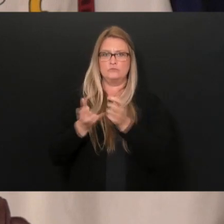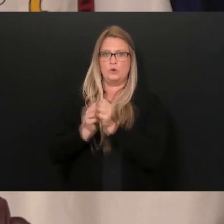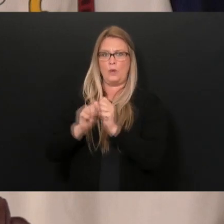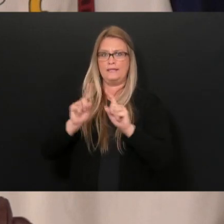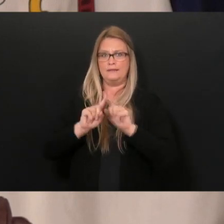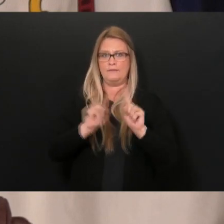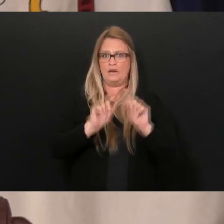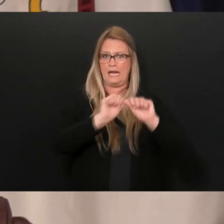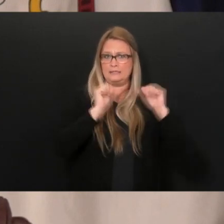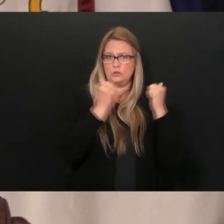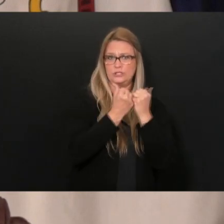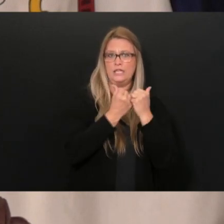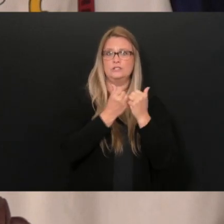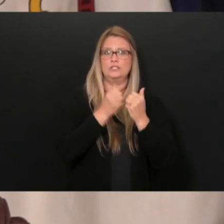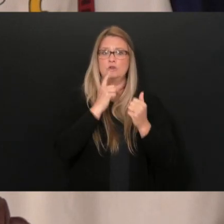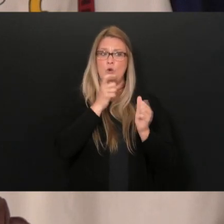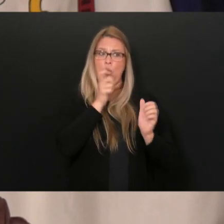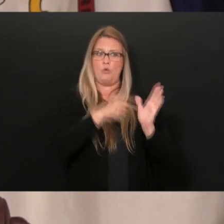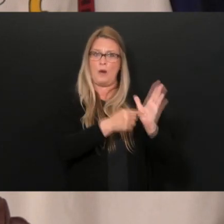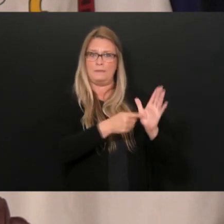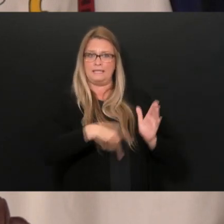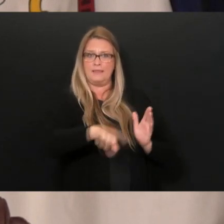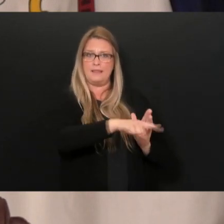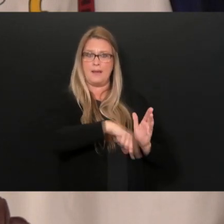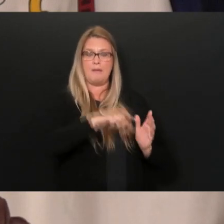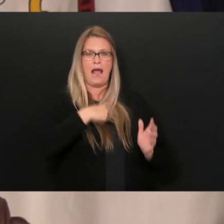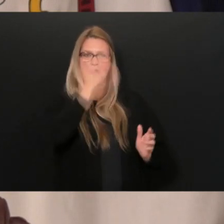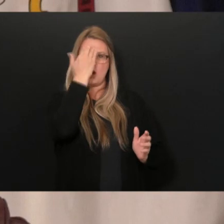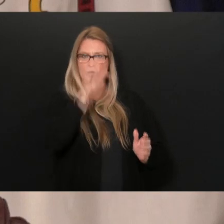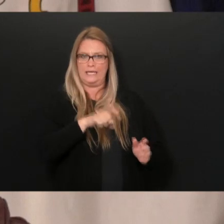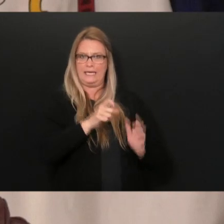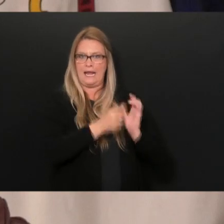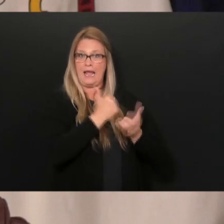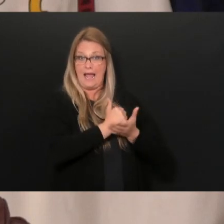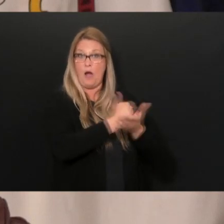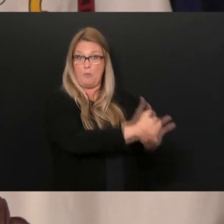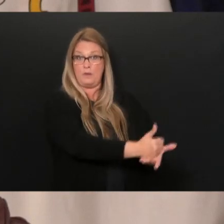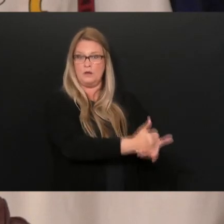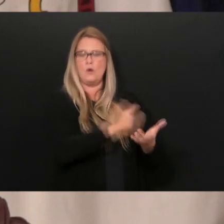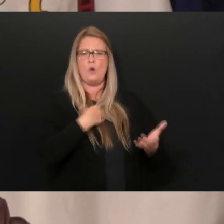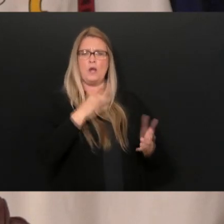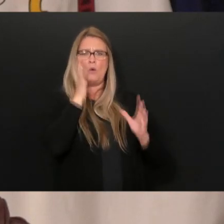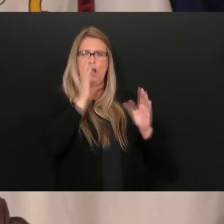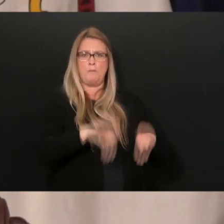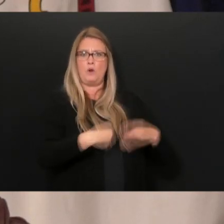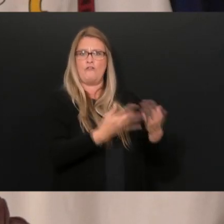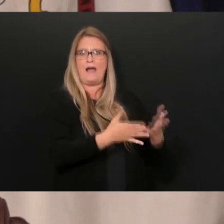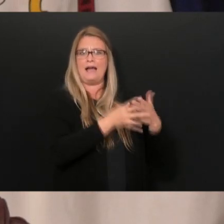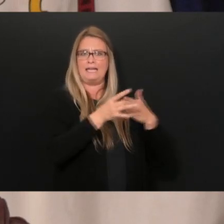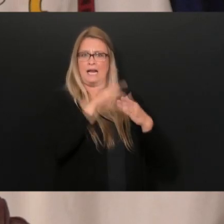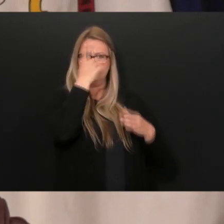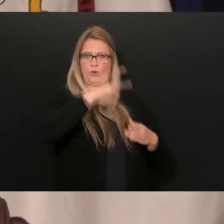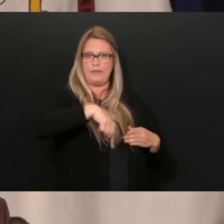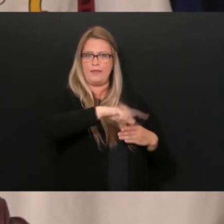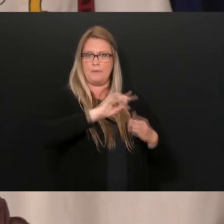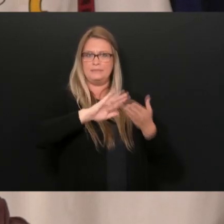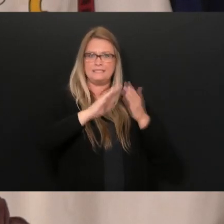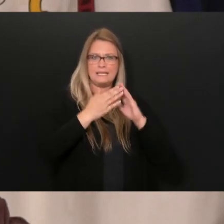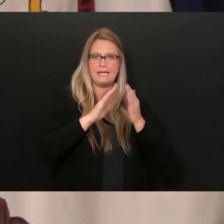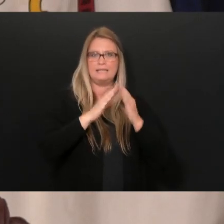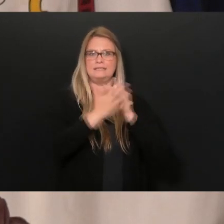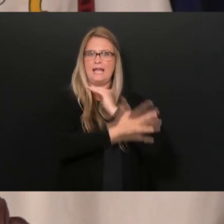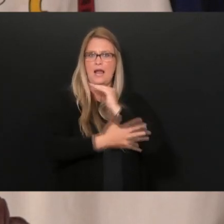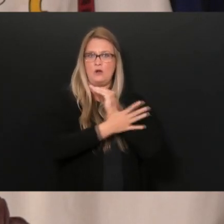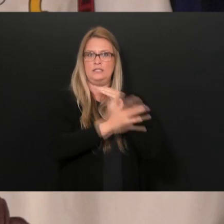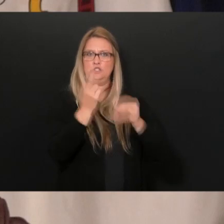represent them. I know they need our help. By next Friday, guidance will be available on the website for cities and counties to